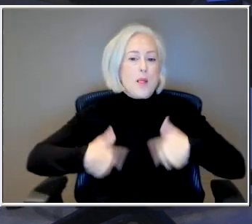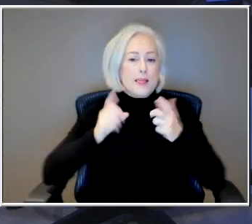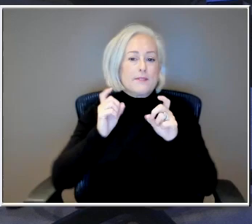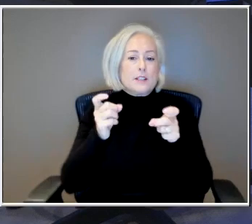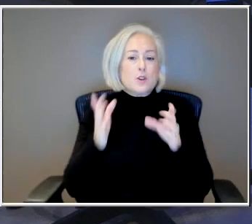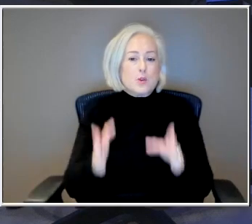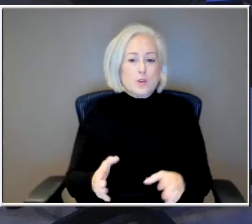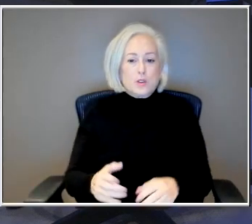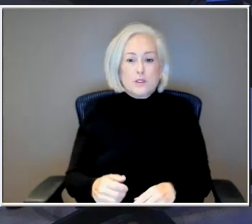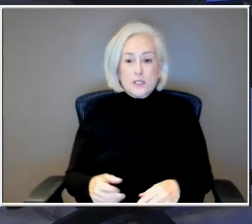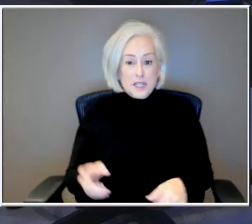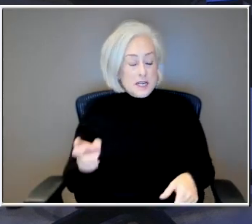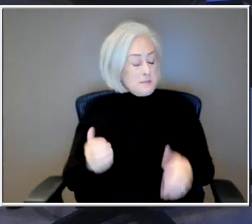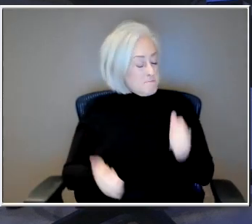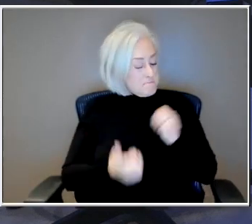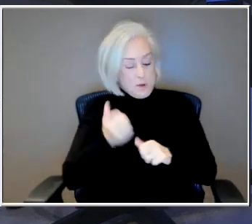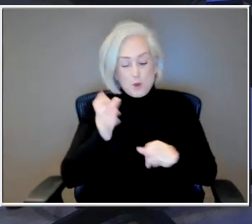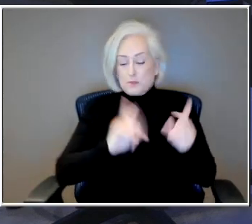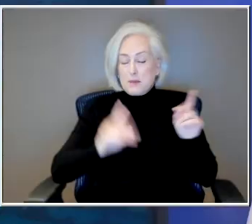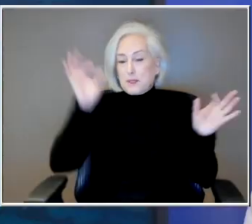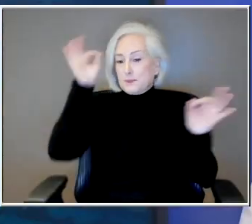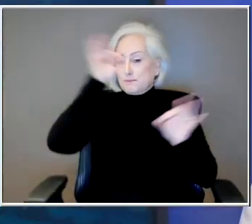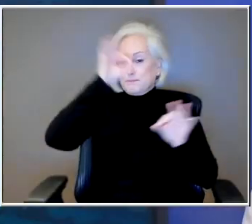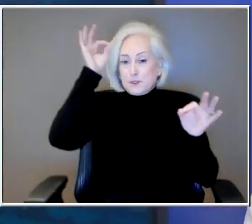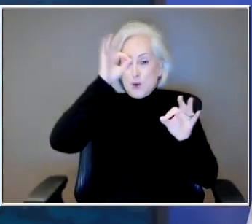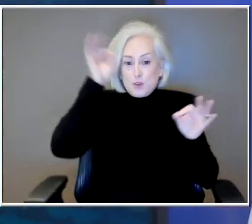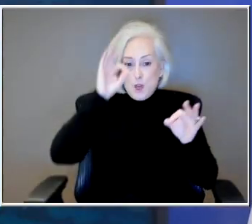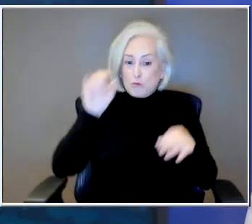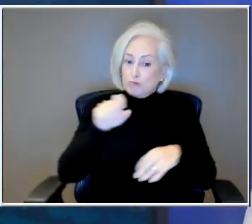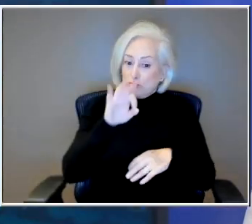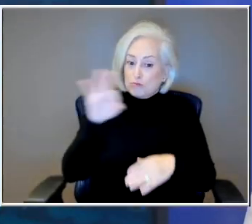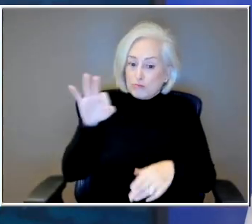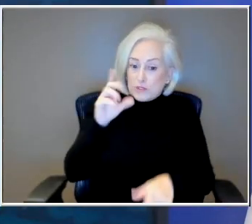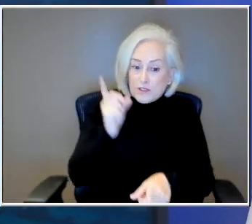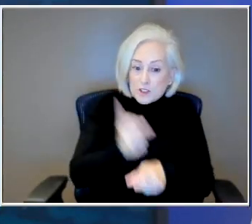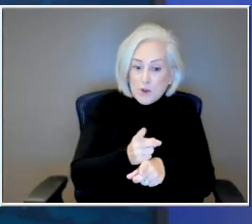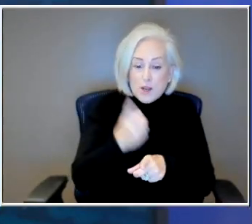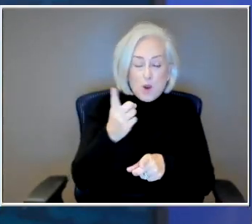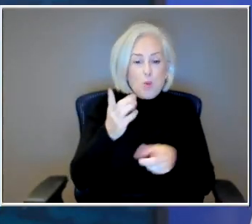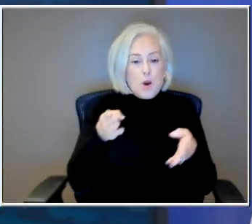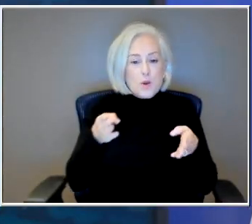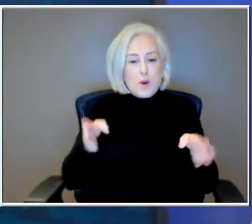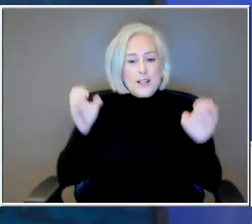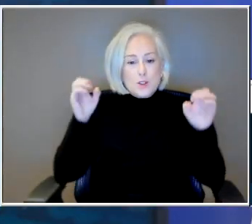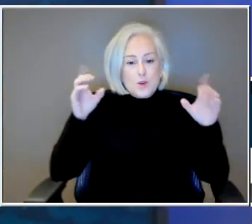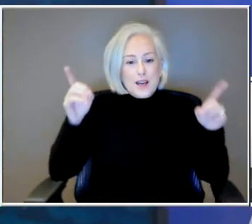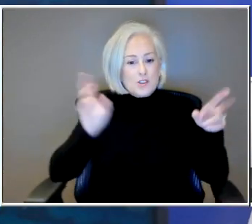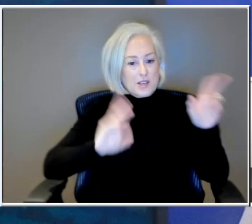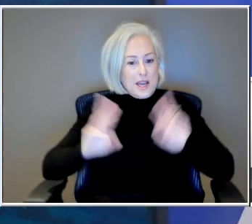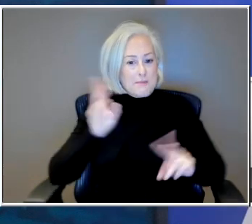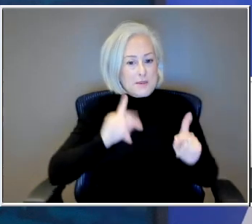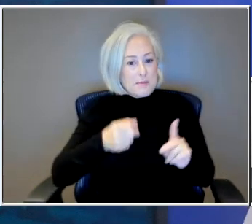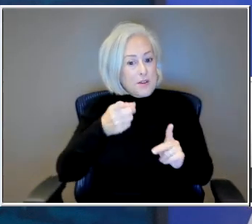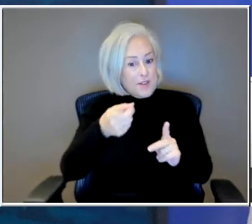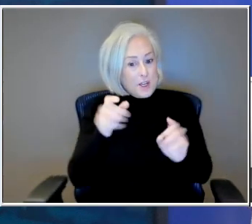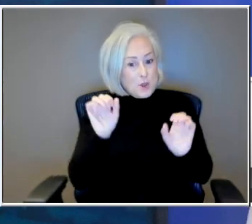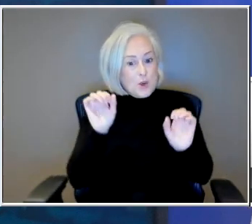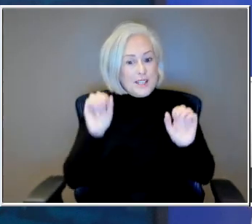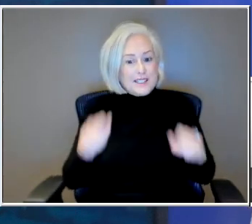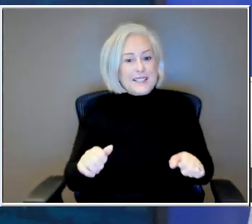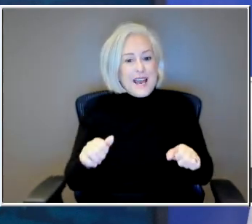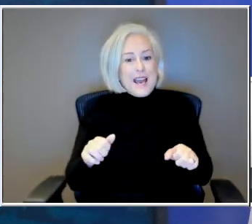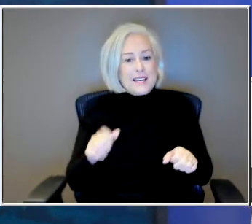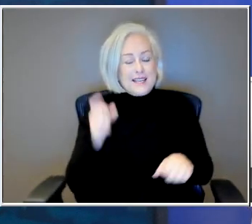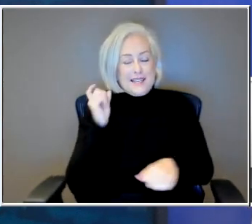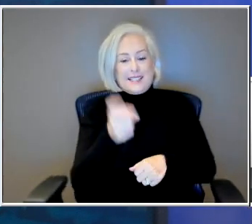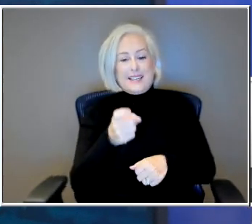just don't even know about it, which Jeff is right. This is one way to educate the population that you can give half of a liver,